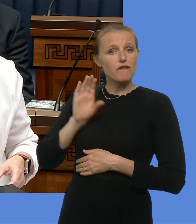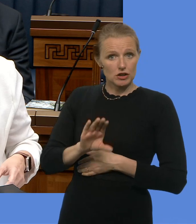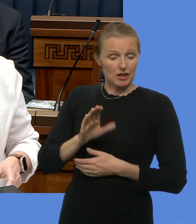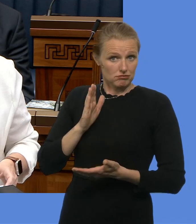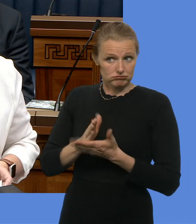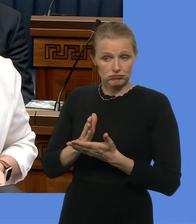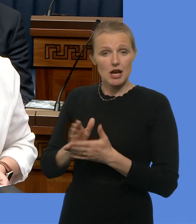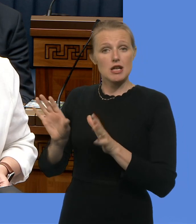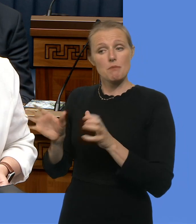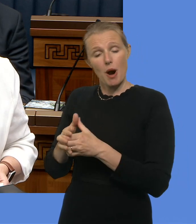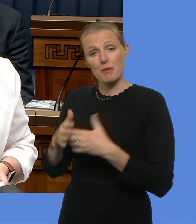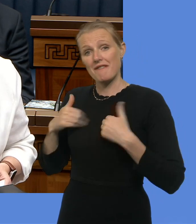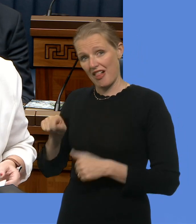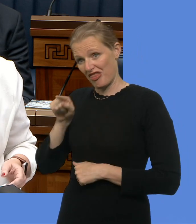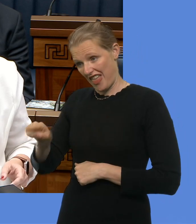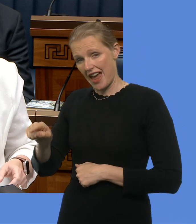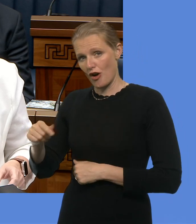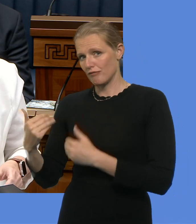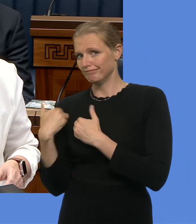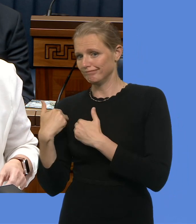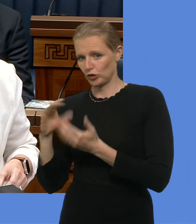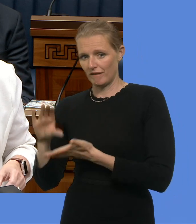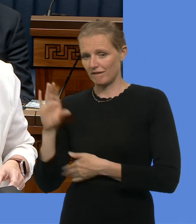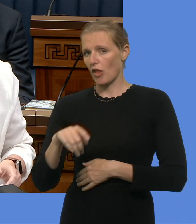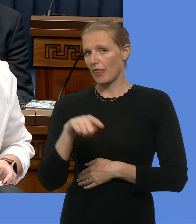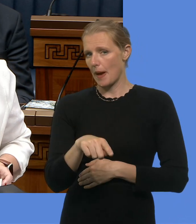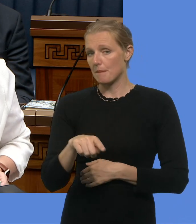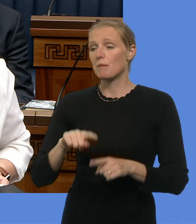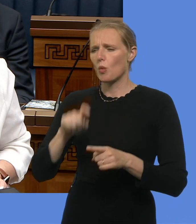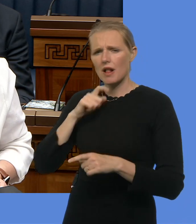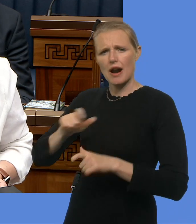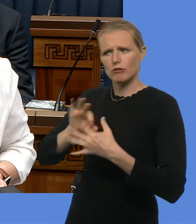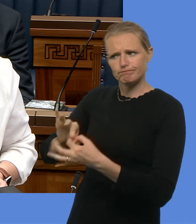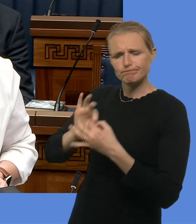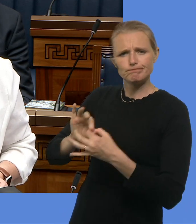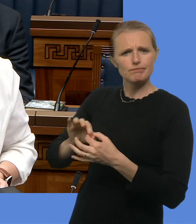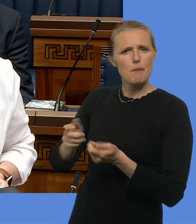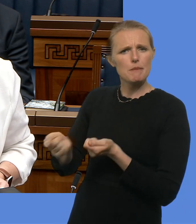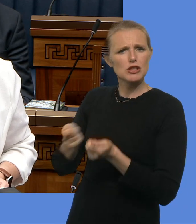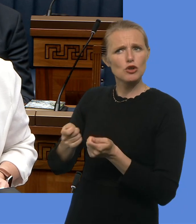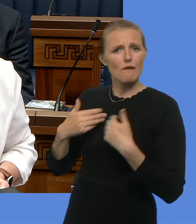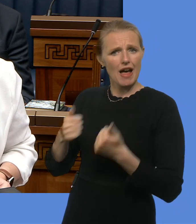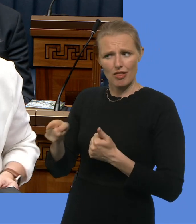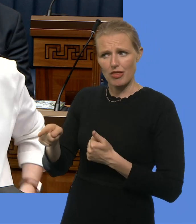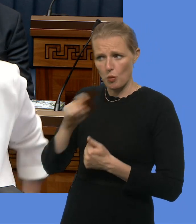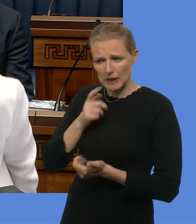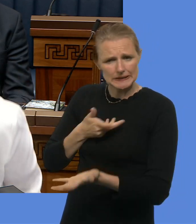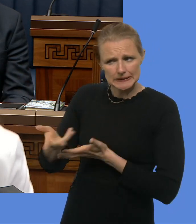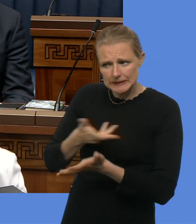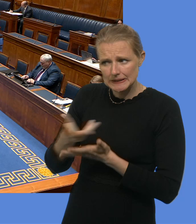for the Department of Health, but we'll continue to engage with the Minister of Health on this issue in the context of the recently agreed budget position.